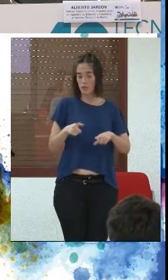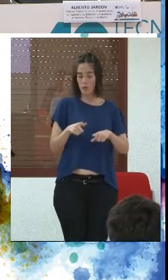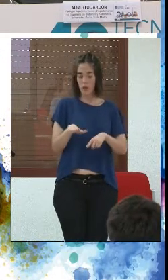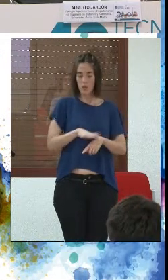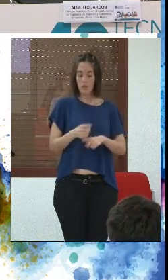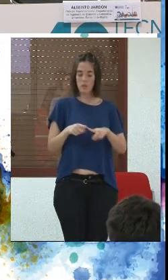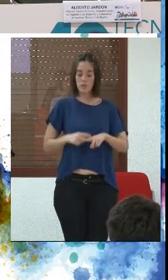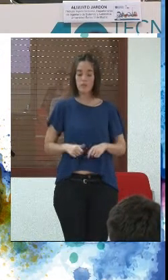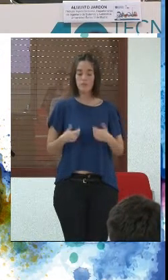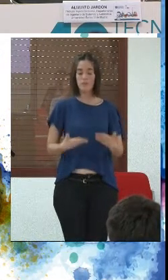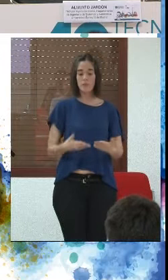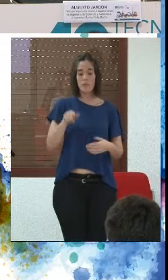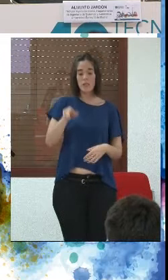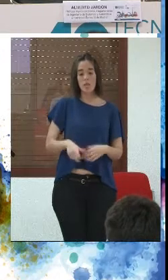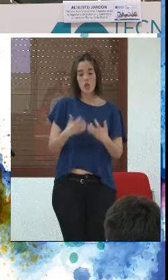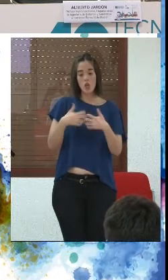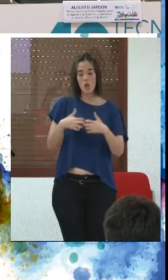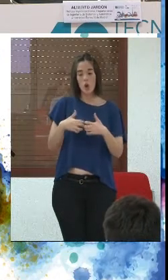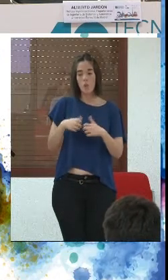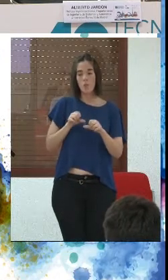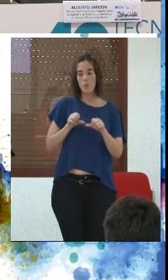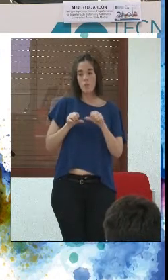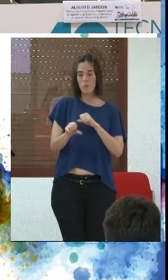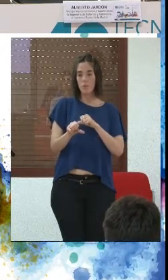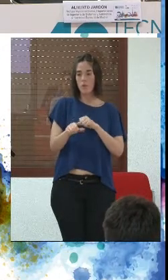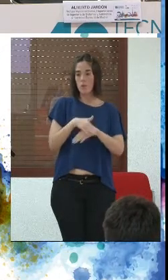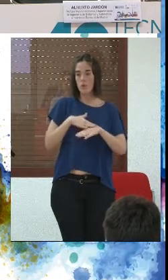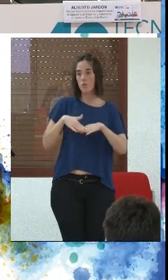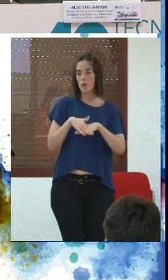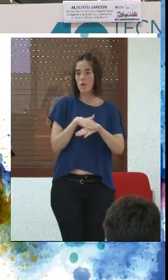platform. CP Walker